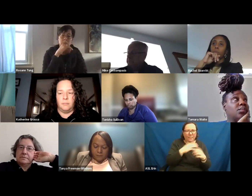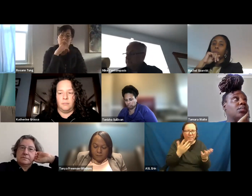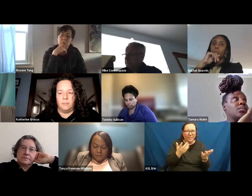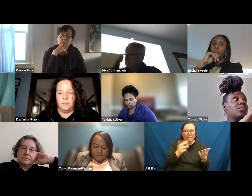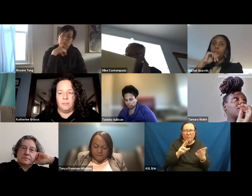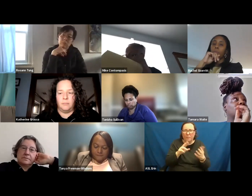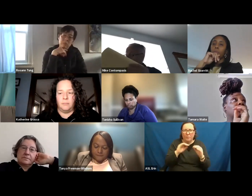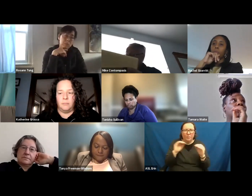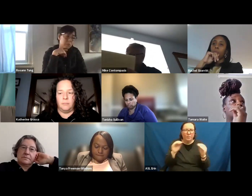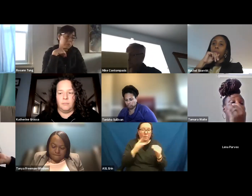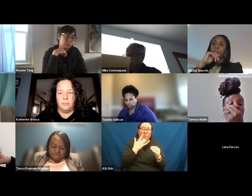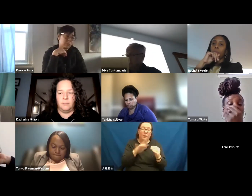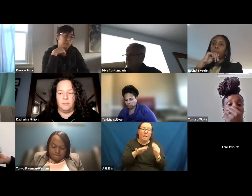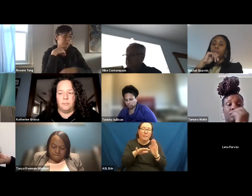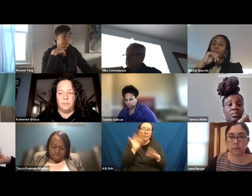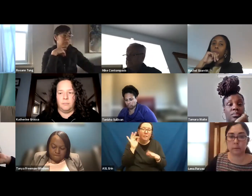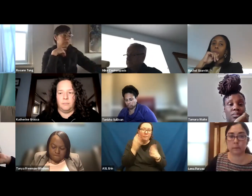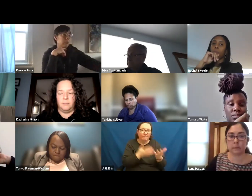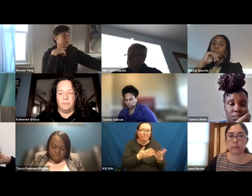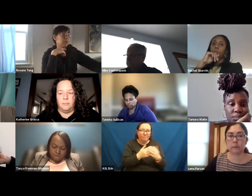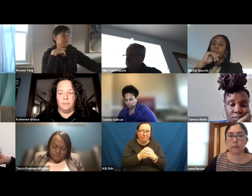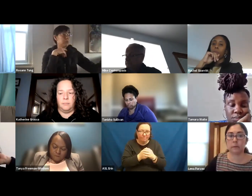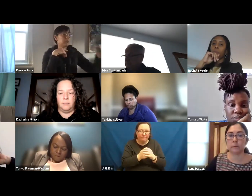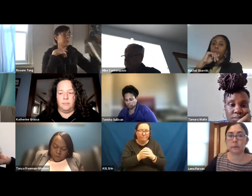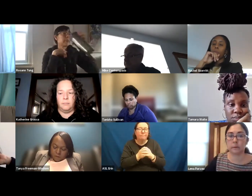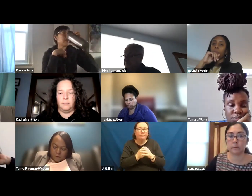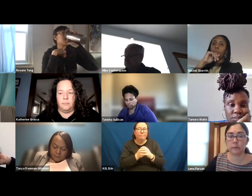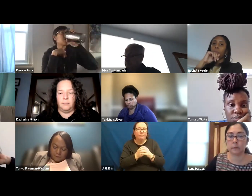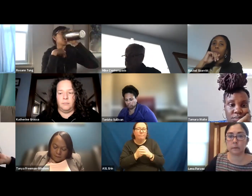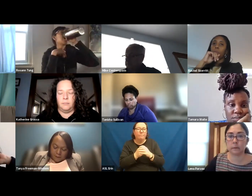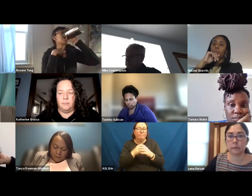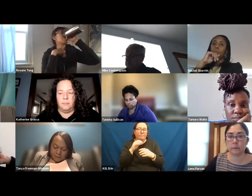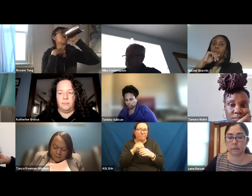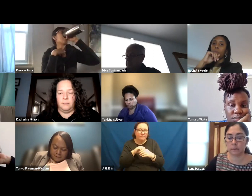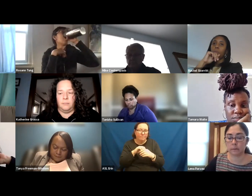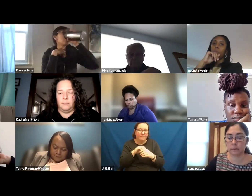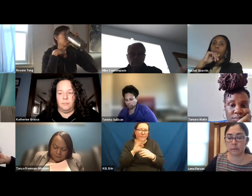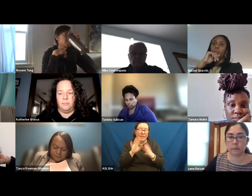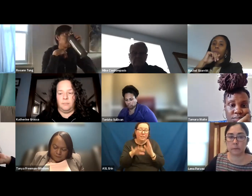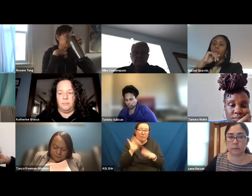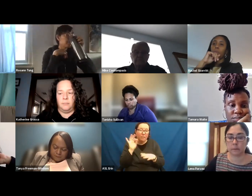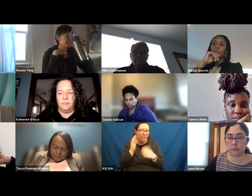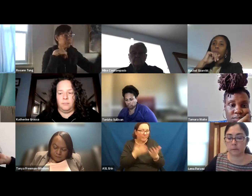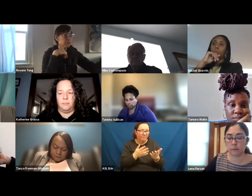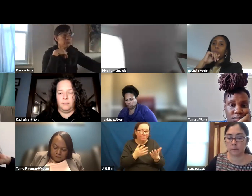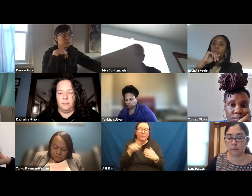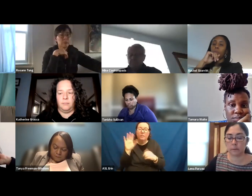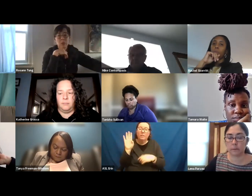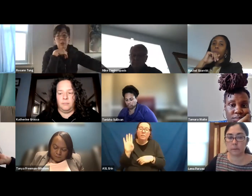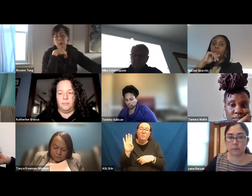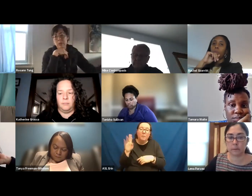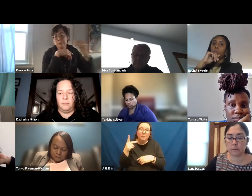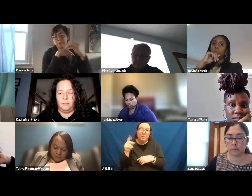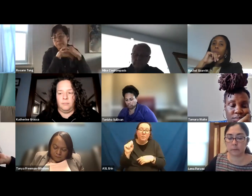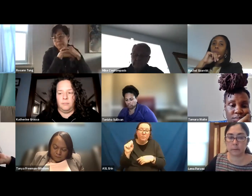being luckily in the lottery. Boston Public Schools